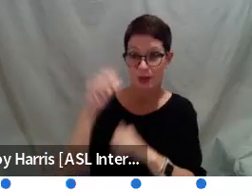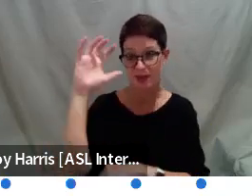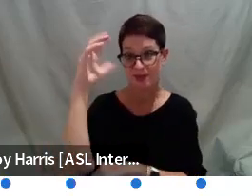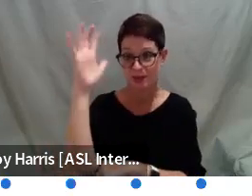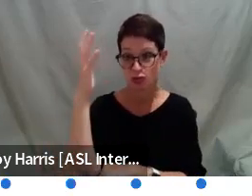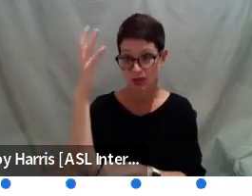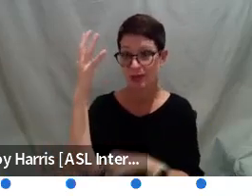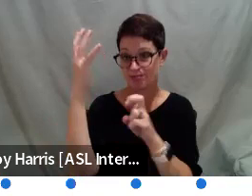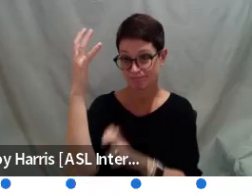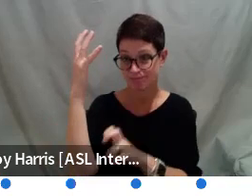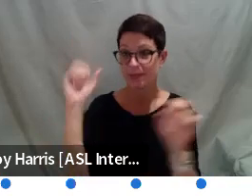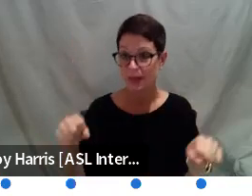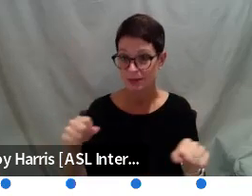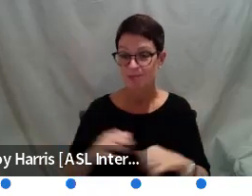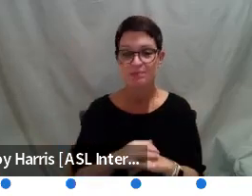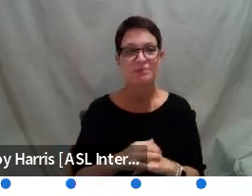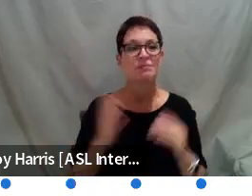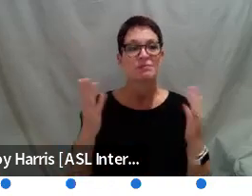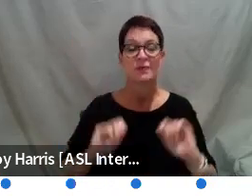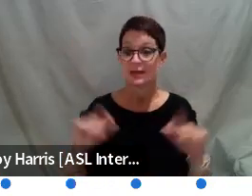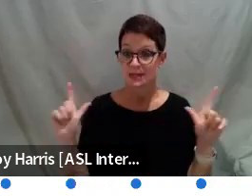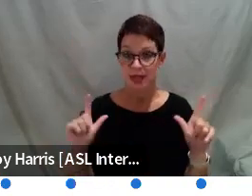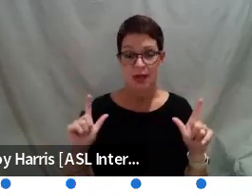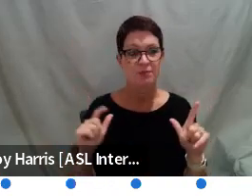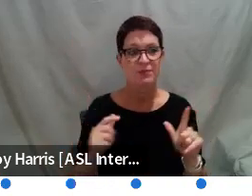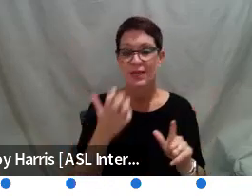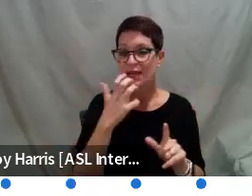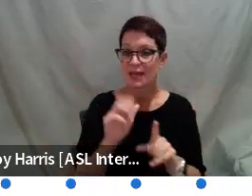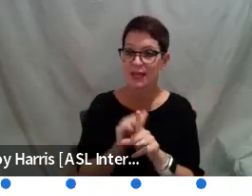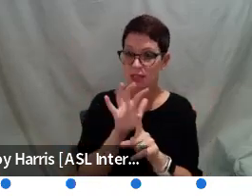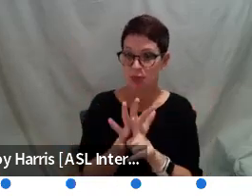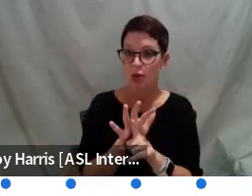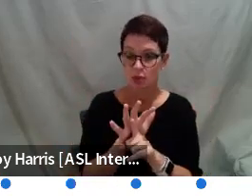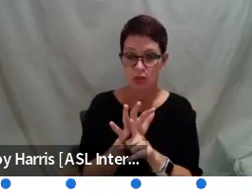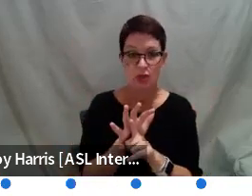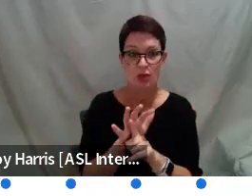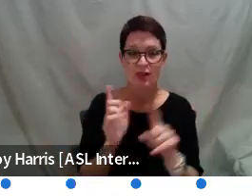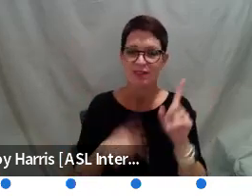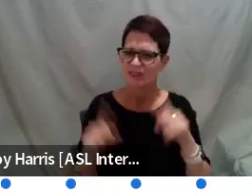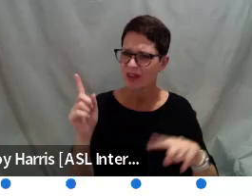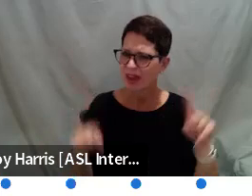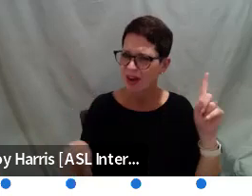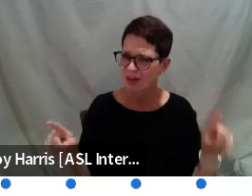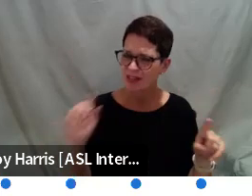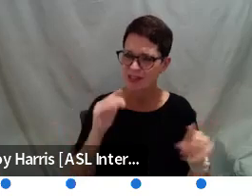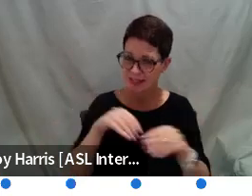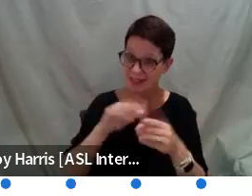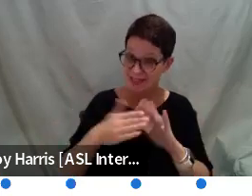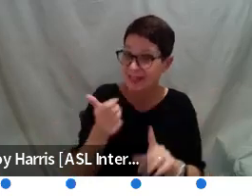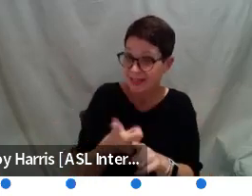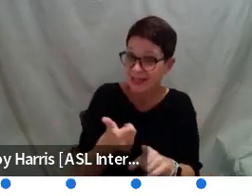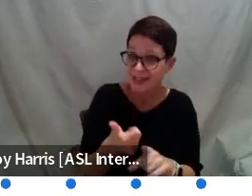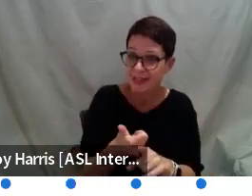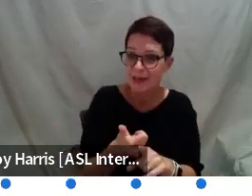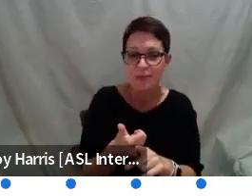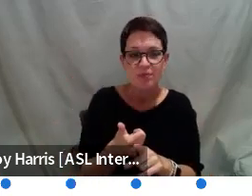As we move to our next slide, we see that heat exposure also varies widely within our own city. So not